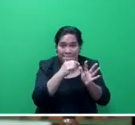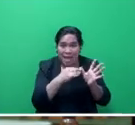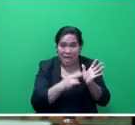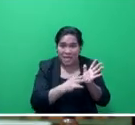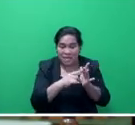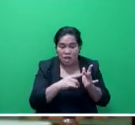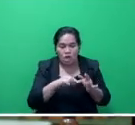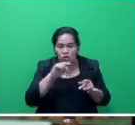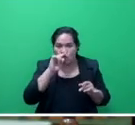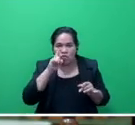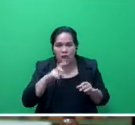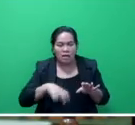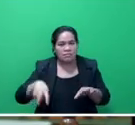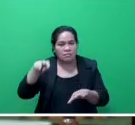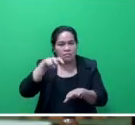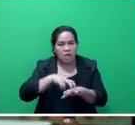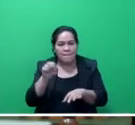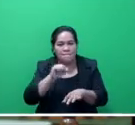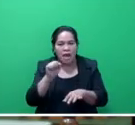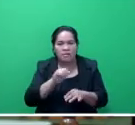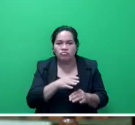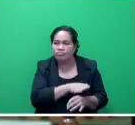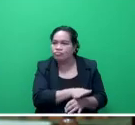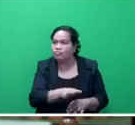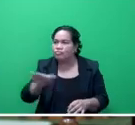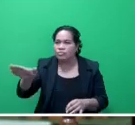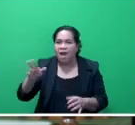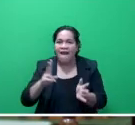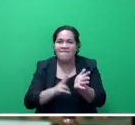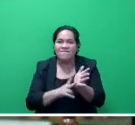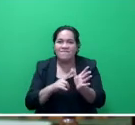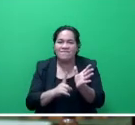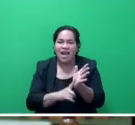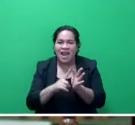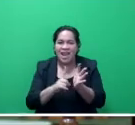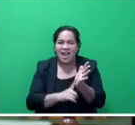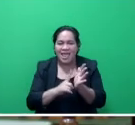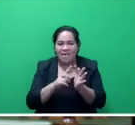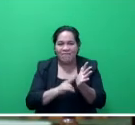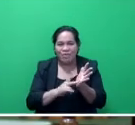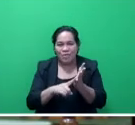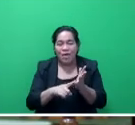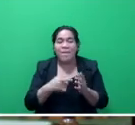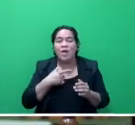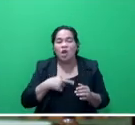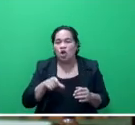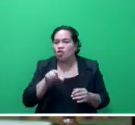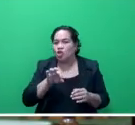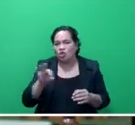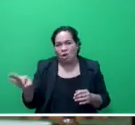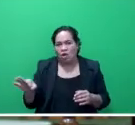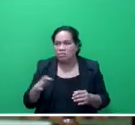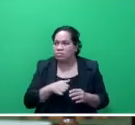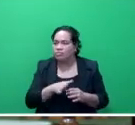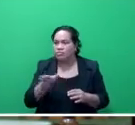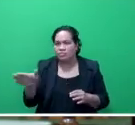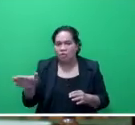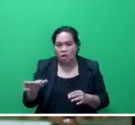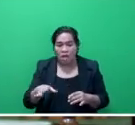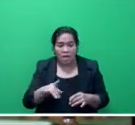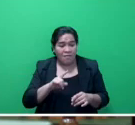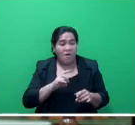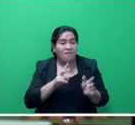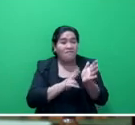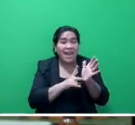catch a bus to come up to Valelevu because the bus route does not cross the highway. You cannot go from